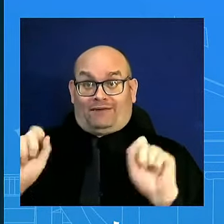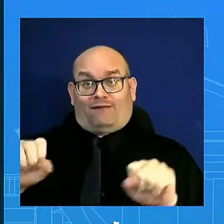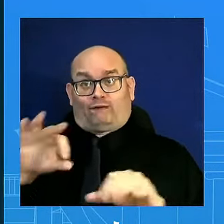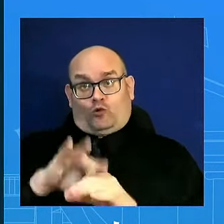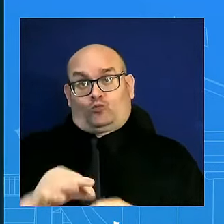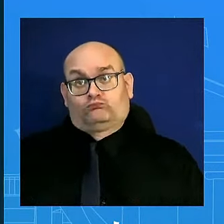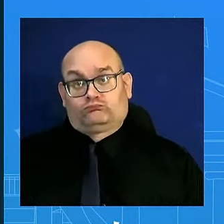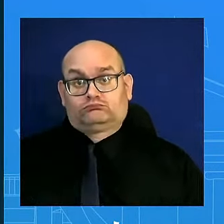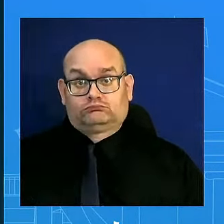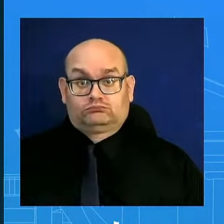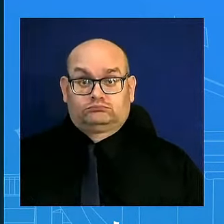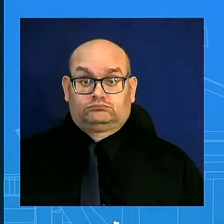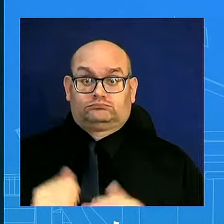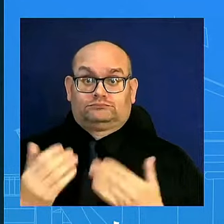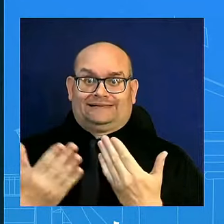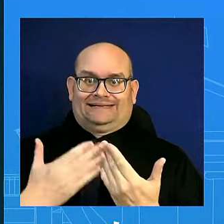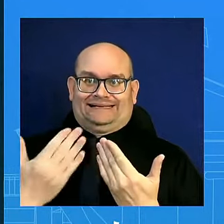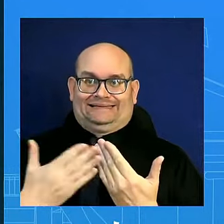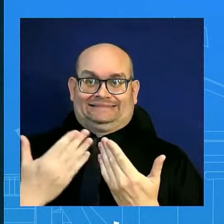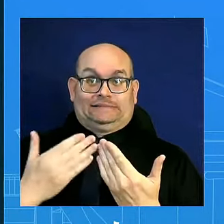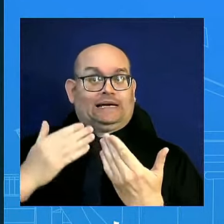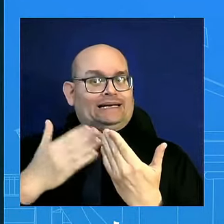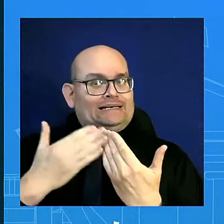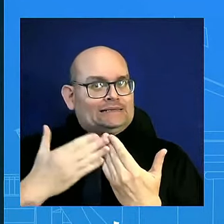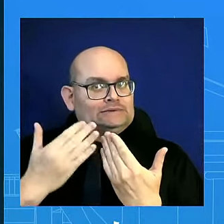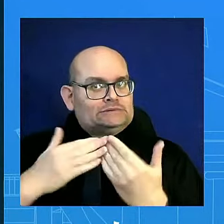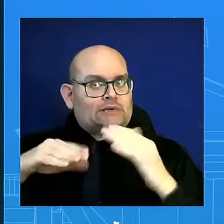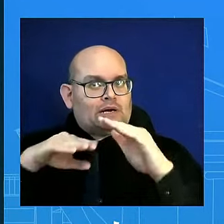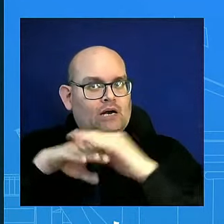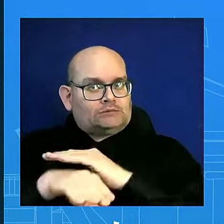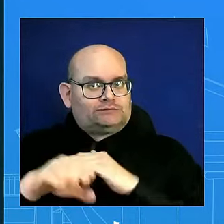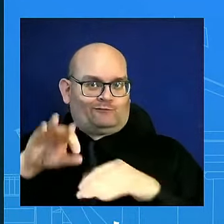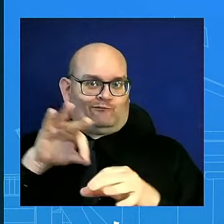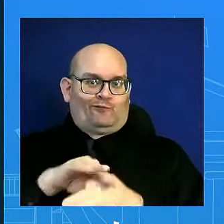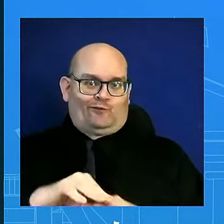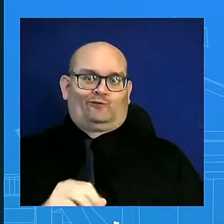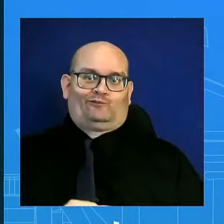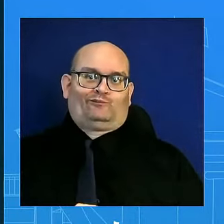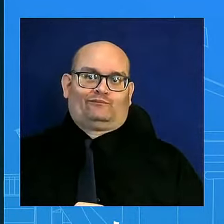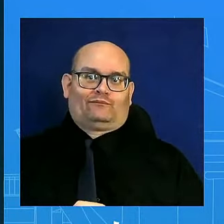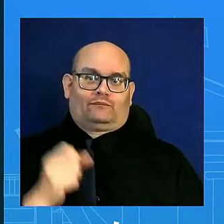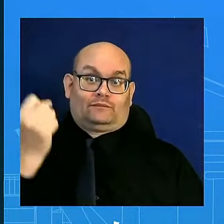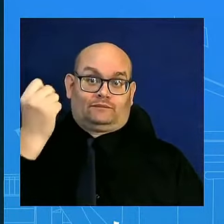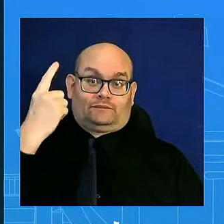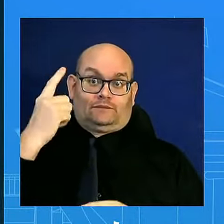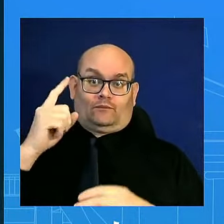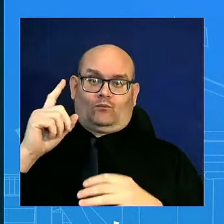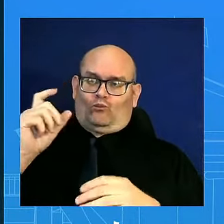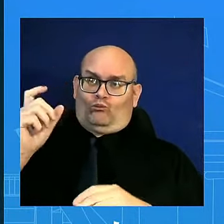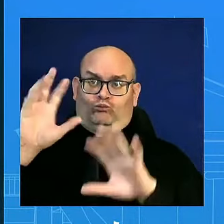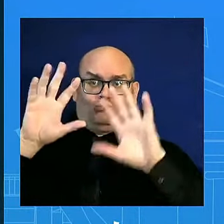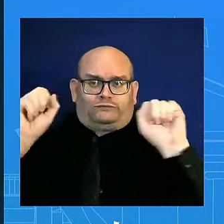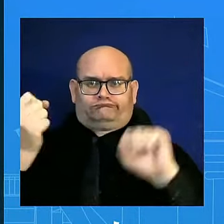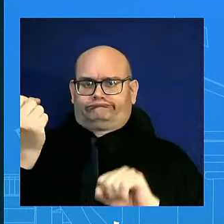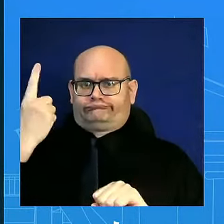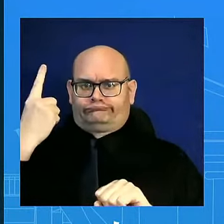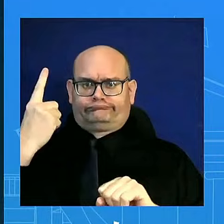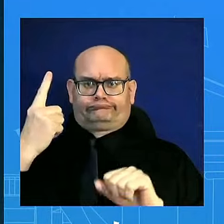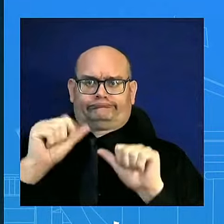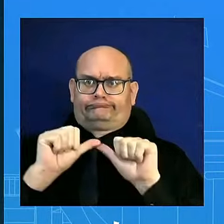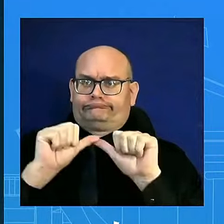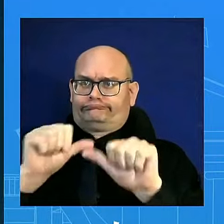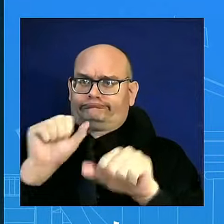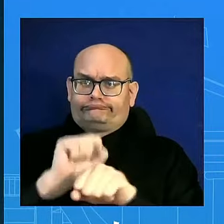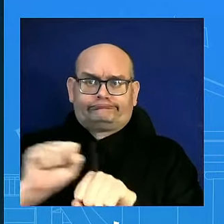easily accessible to Americans across the country. And that is something that the president understands and continues to do everything that we